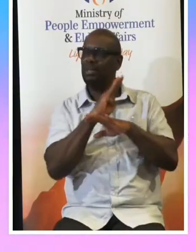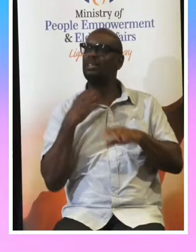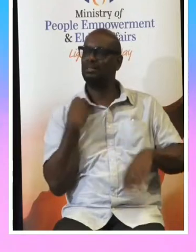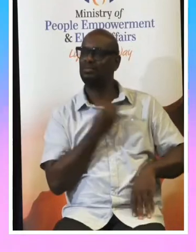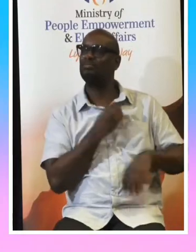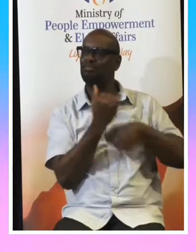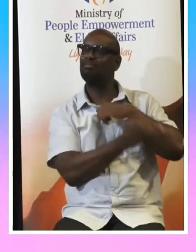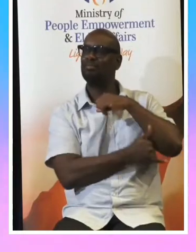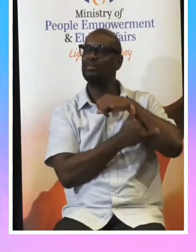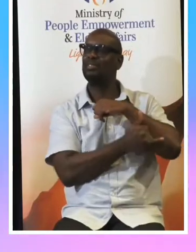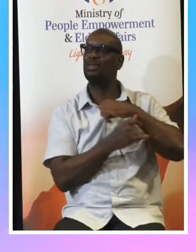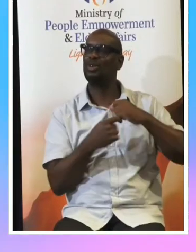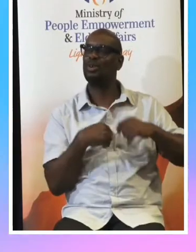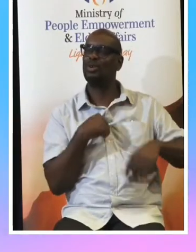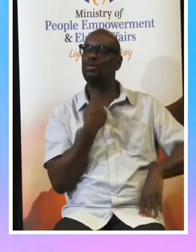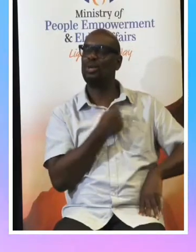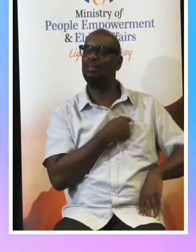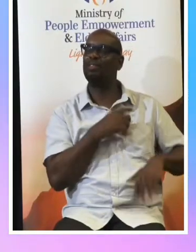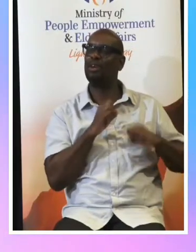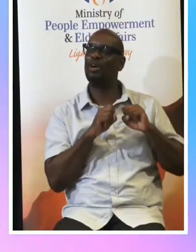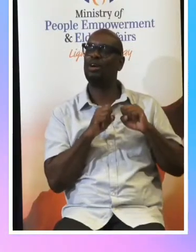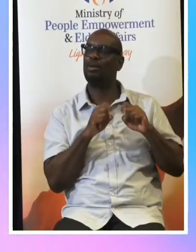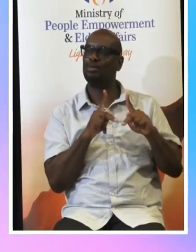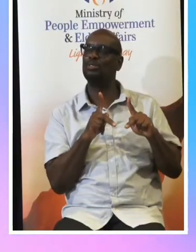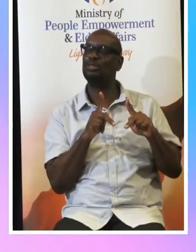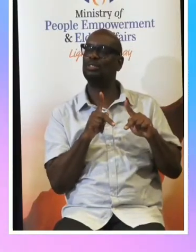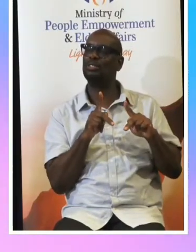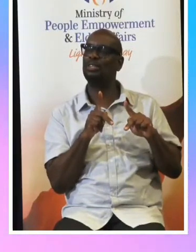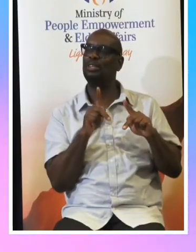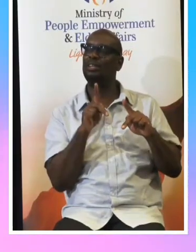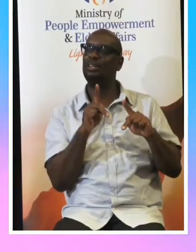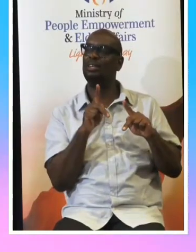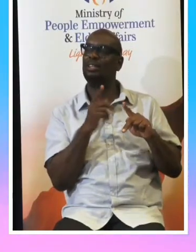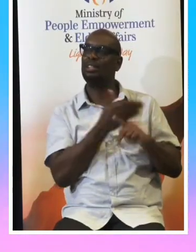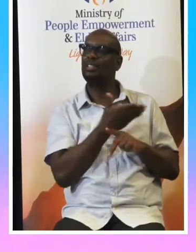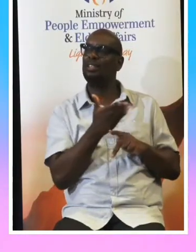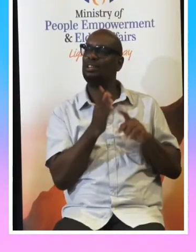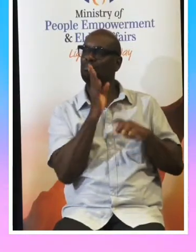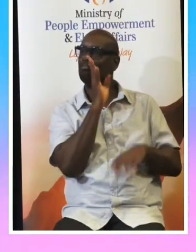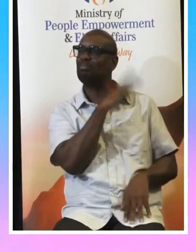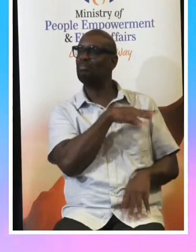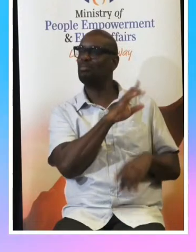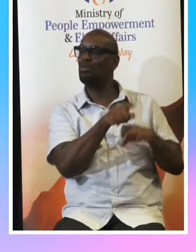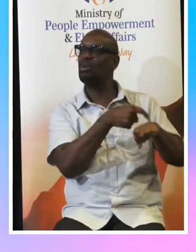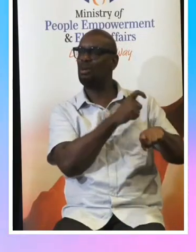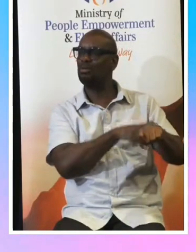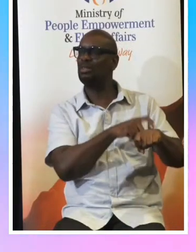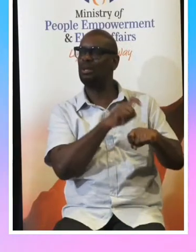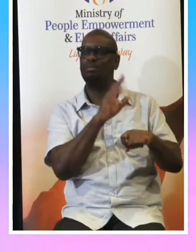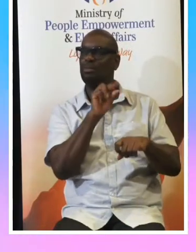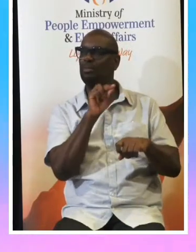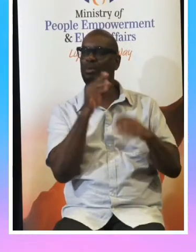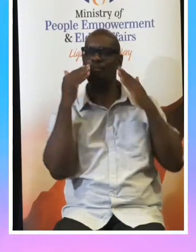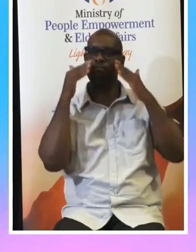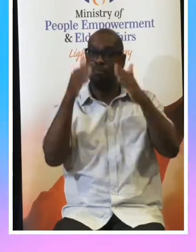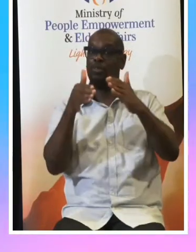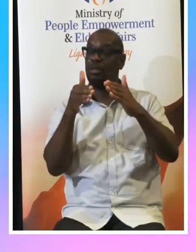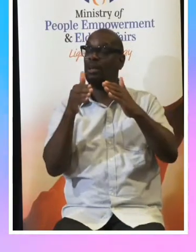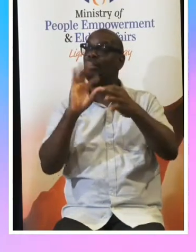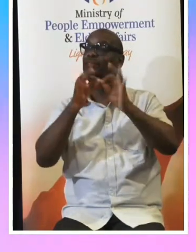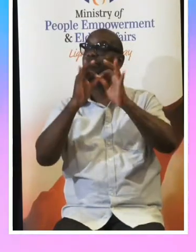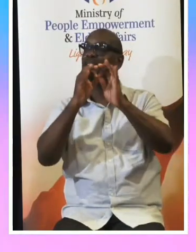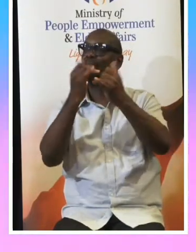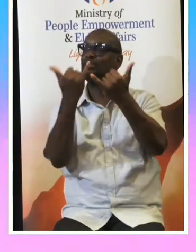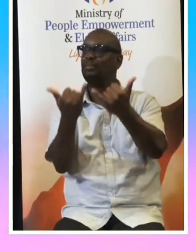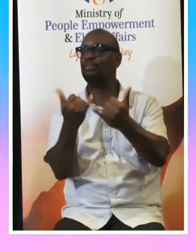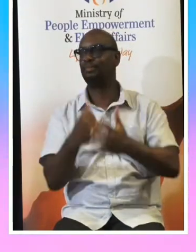have ignored for too long, and say that the time has come for us to fix them. Our country